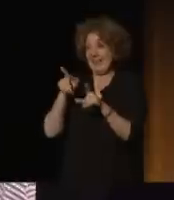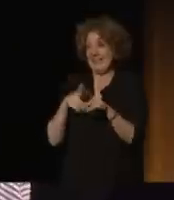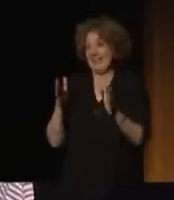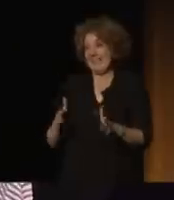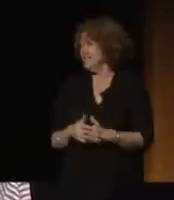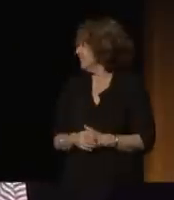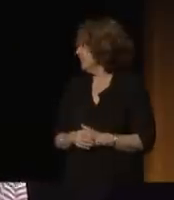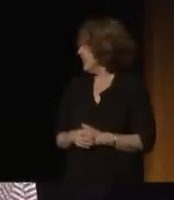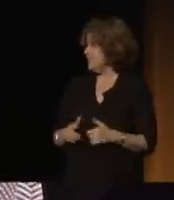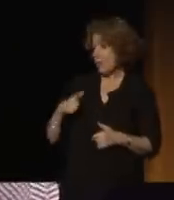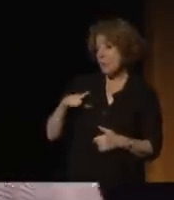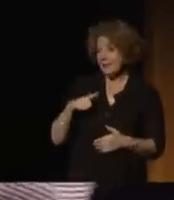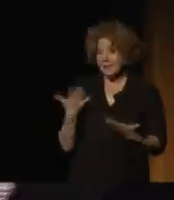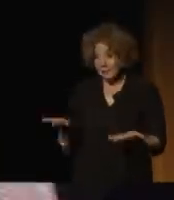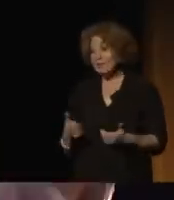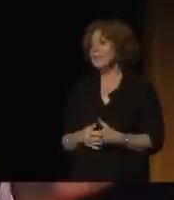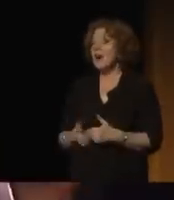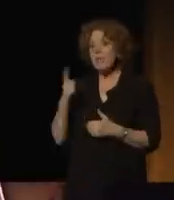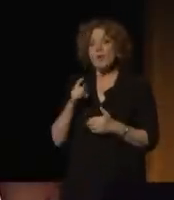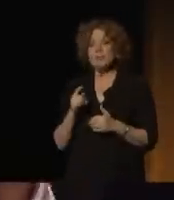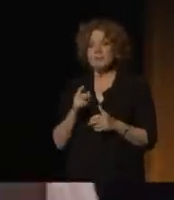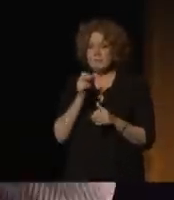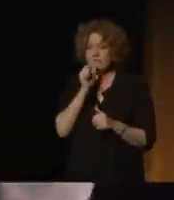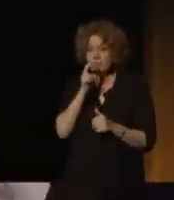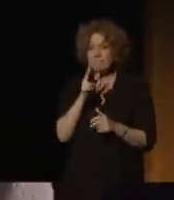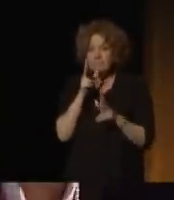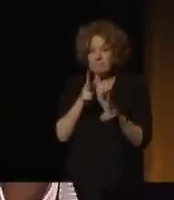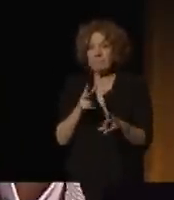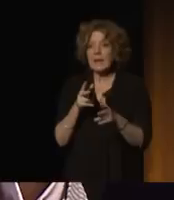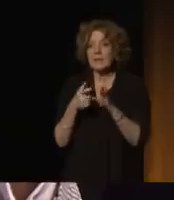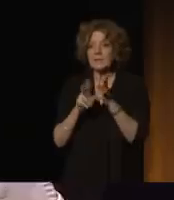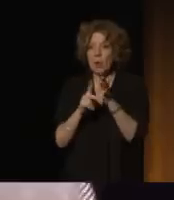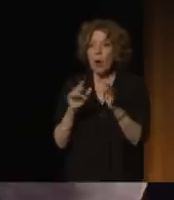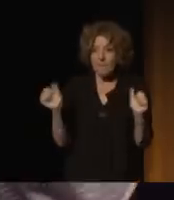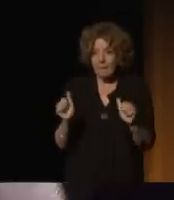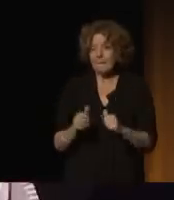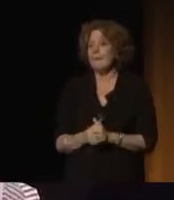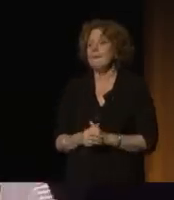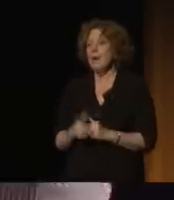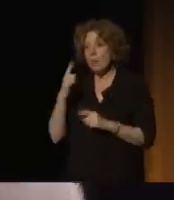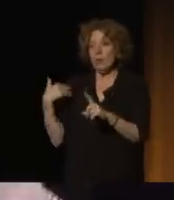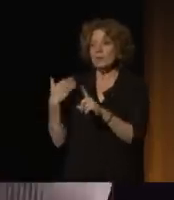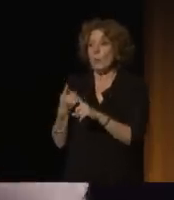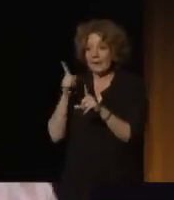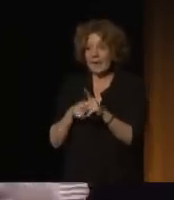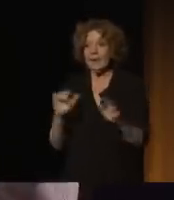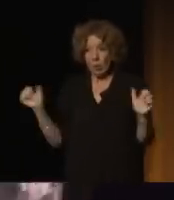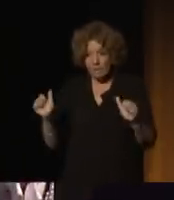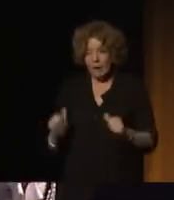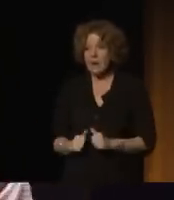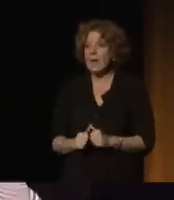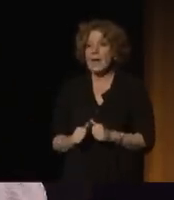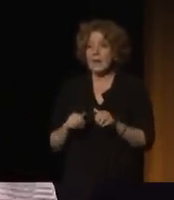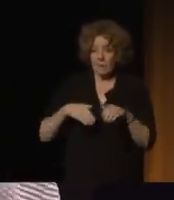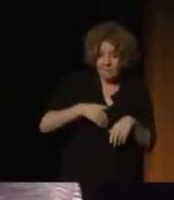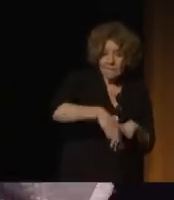Was there a reason for it? Yes. I thought, it's over. You know, it was a year. You know, I thought, it's over, and we're not going to see Trump